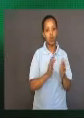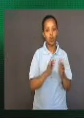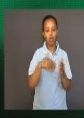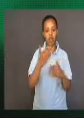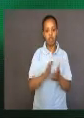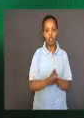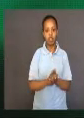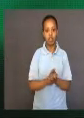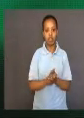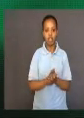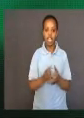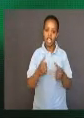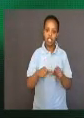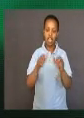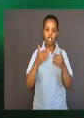spontaneous generation.